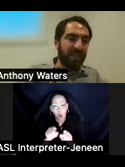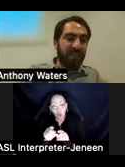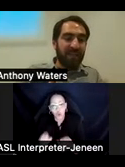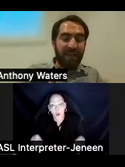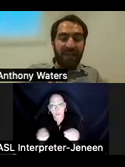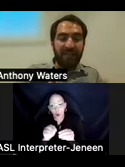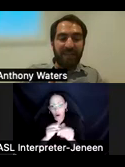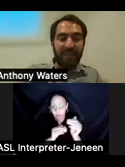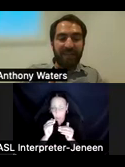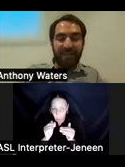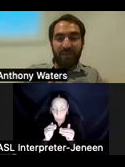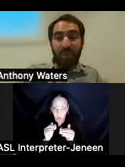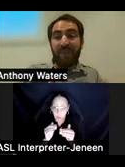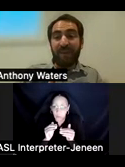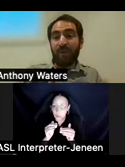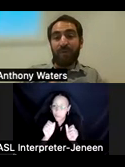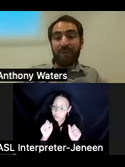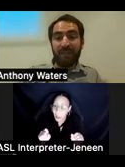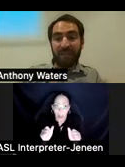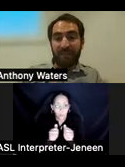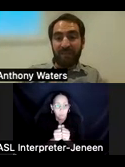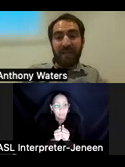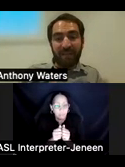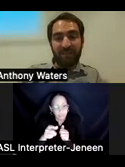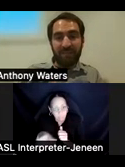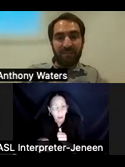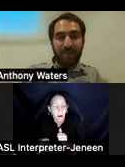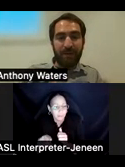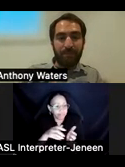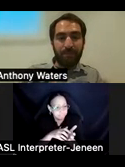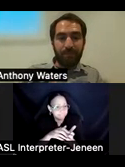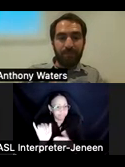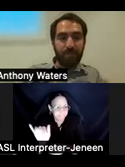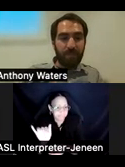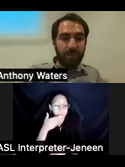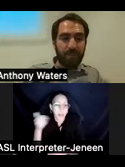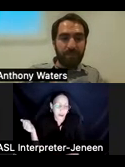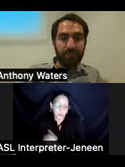be with their vulnerability, the better.